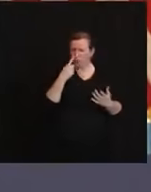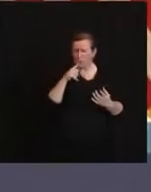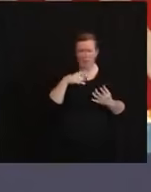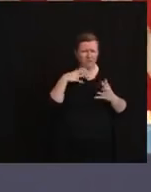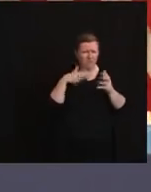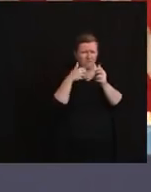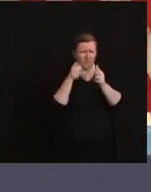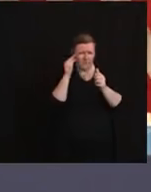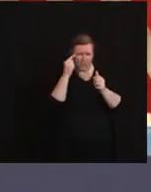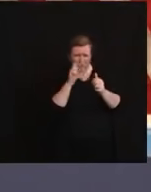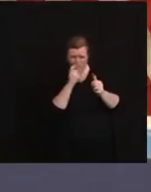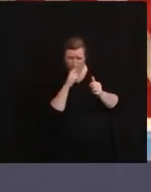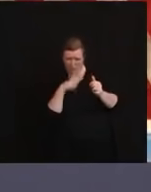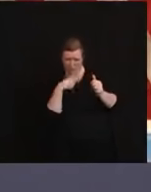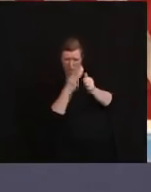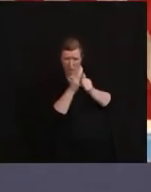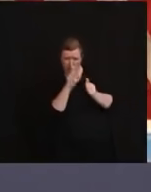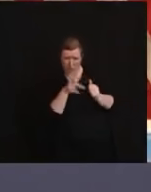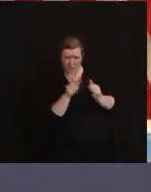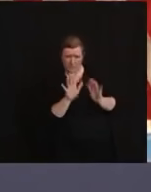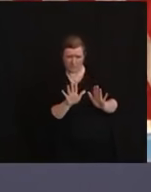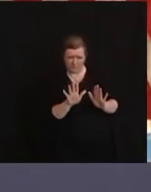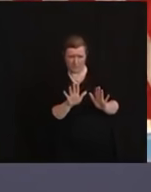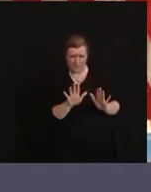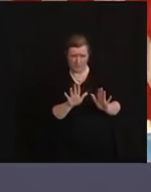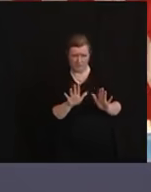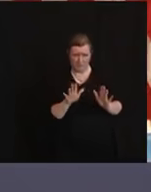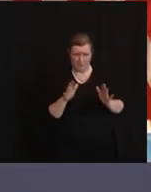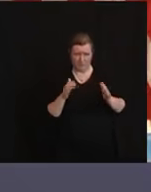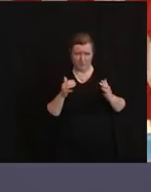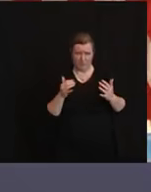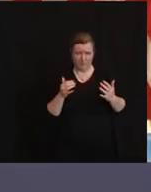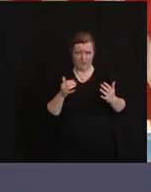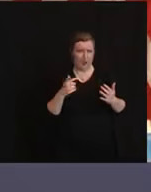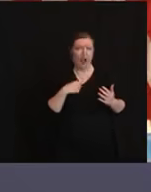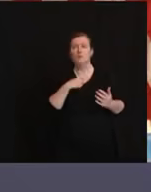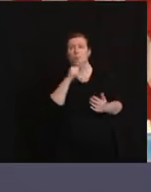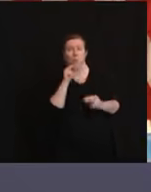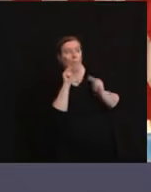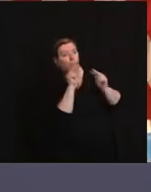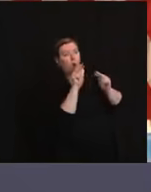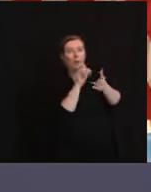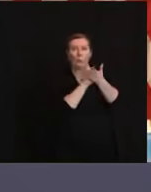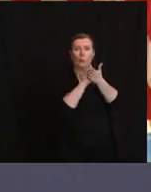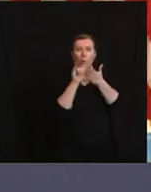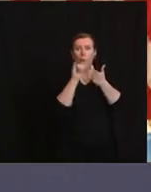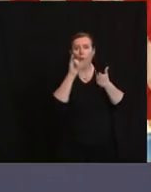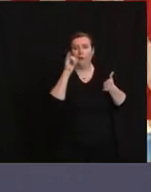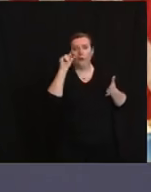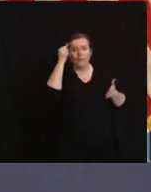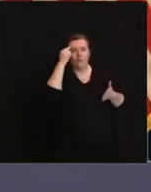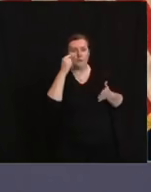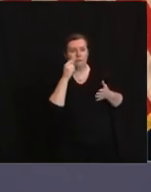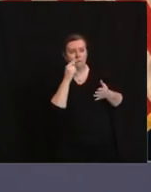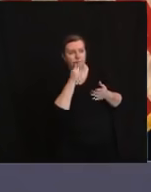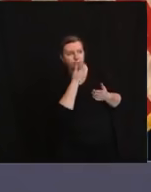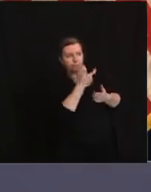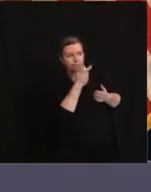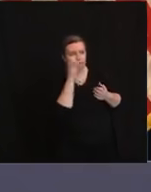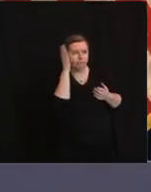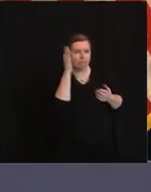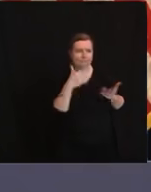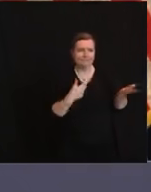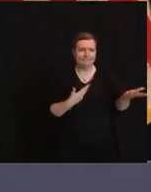love them, but I don't watch their pressers. So if we can maybe get a chance, Christina and Judy and I, to look at what it is, and we'll get back. Mahan, will you help me